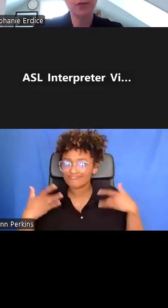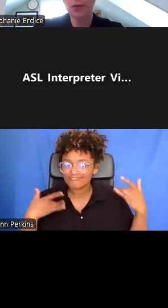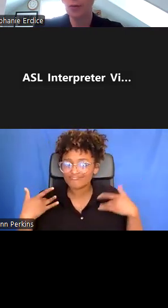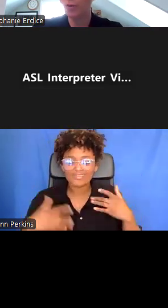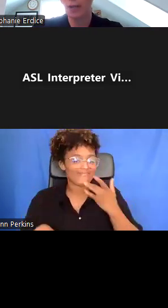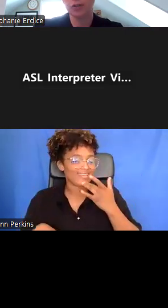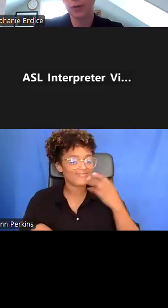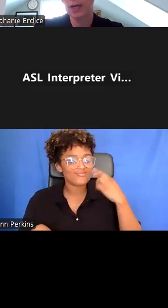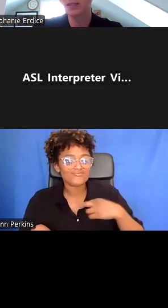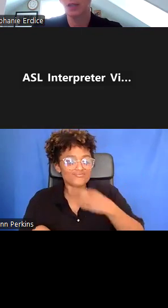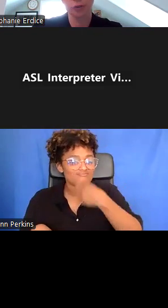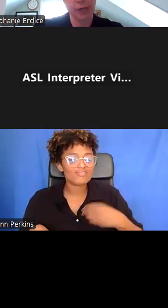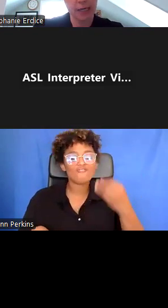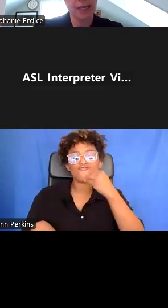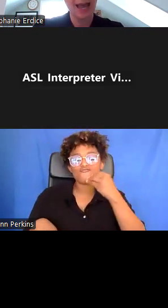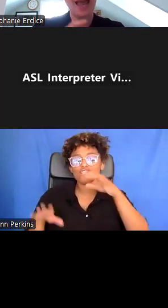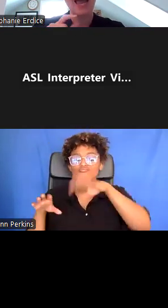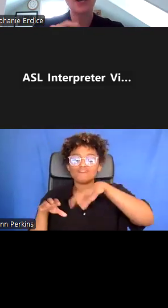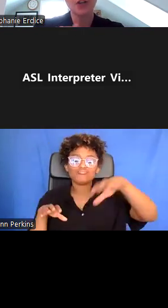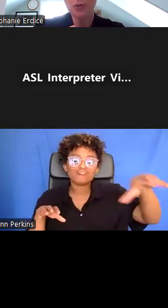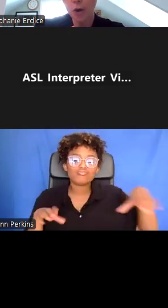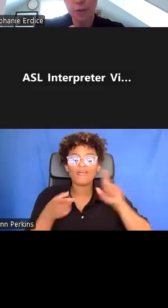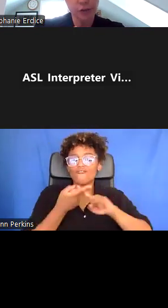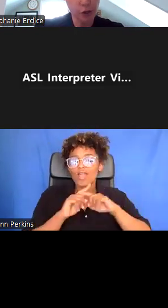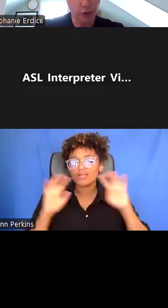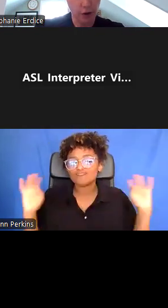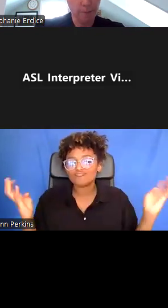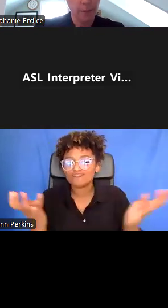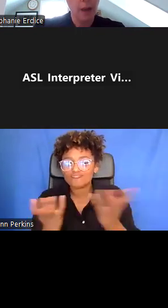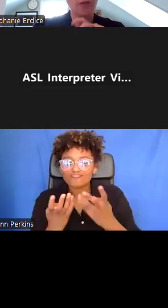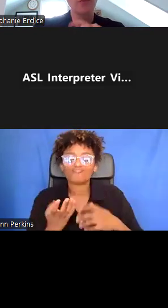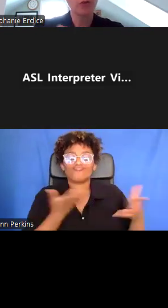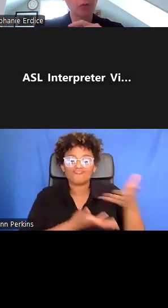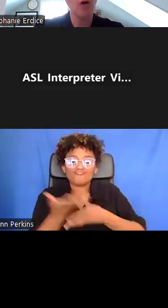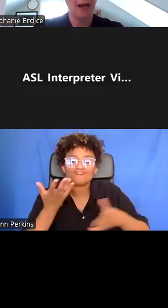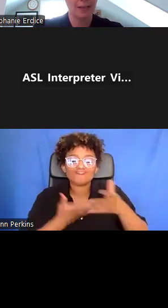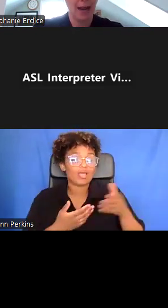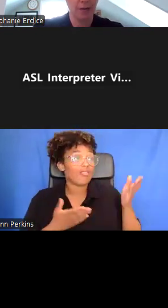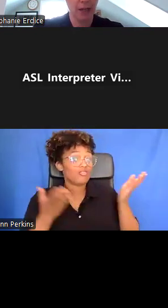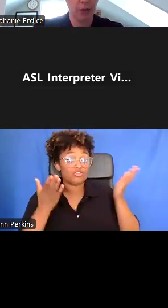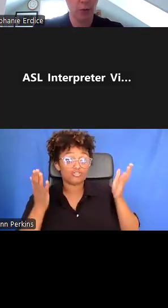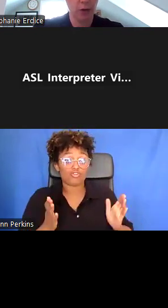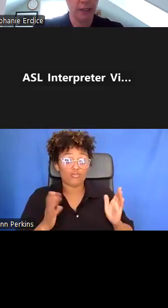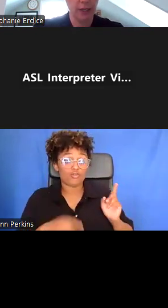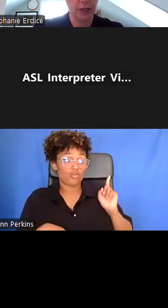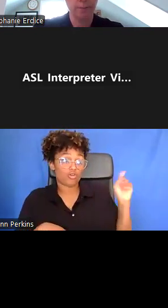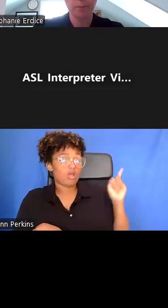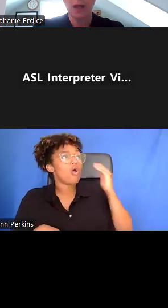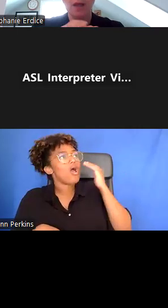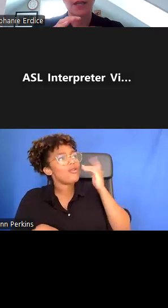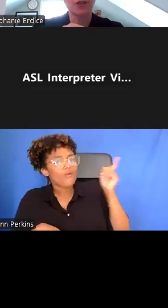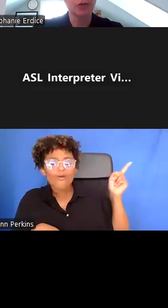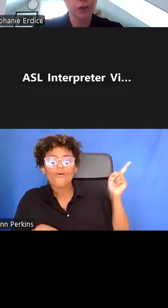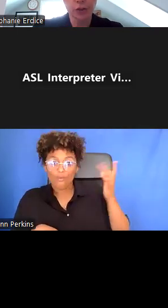lots of good food and drinks and treats. And you know the server from your role as an advocate with your